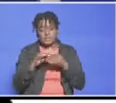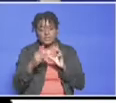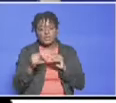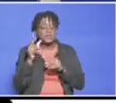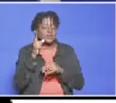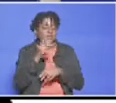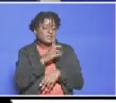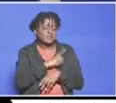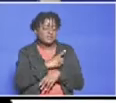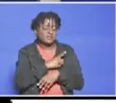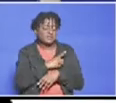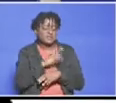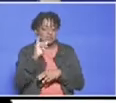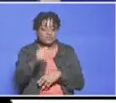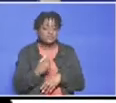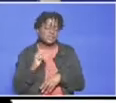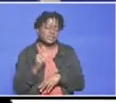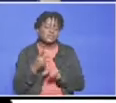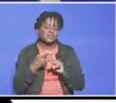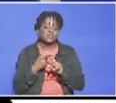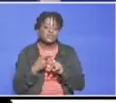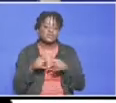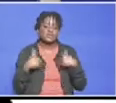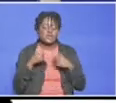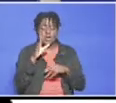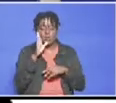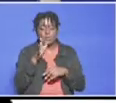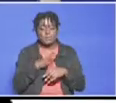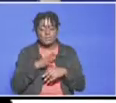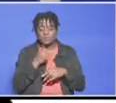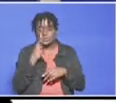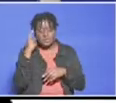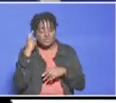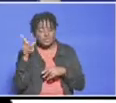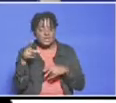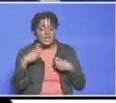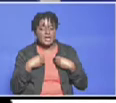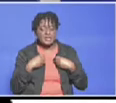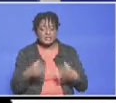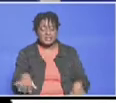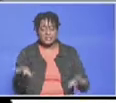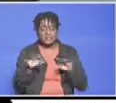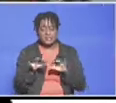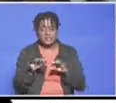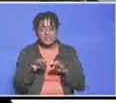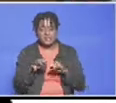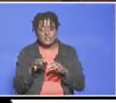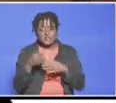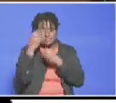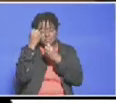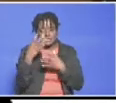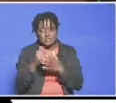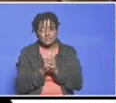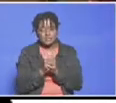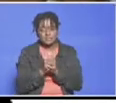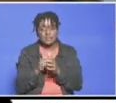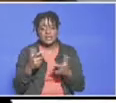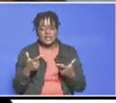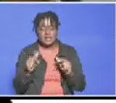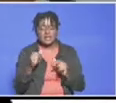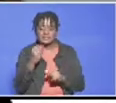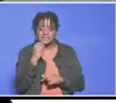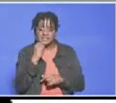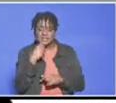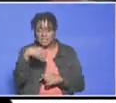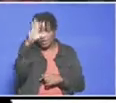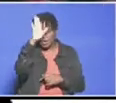who believes she has the key ingredients to assist with prevention. So let's eat the godly food. Let's get